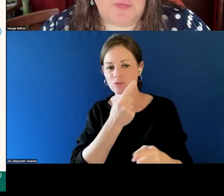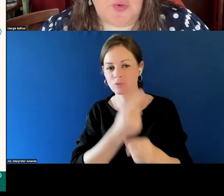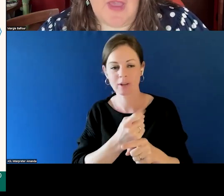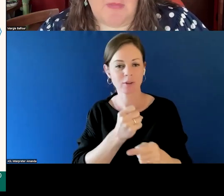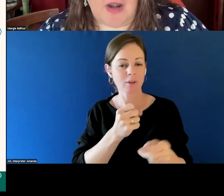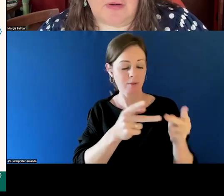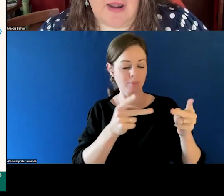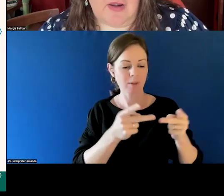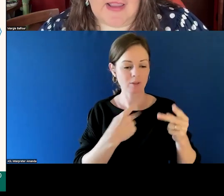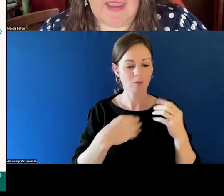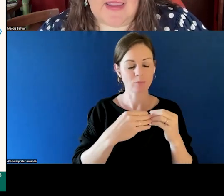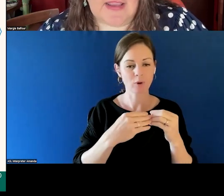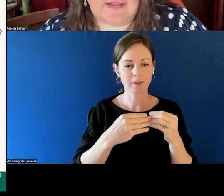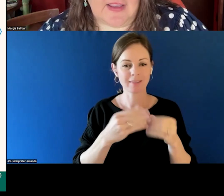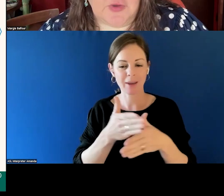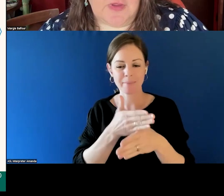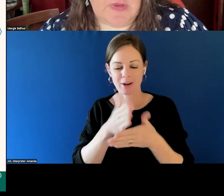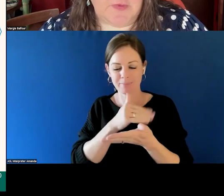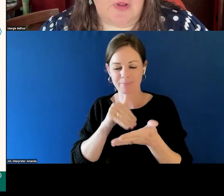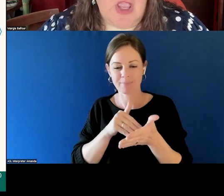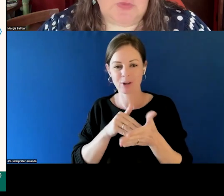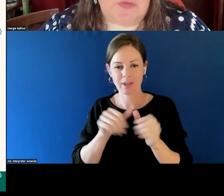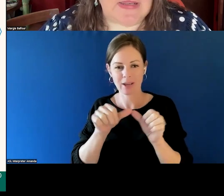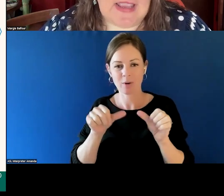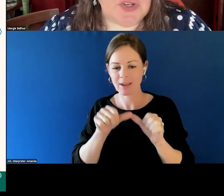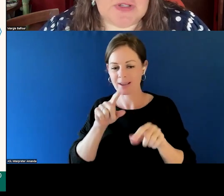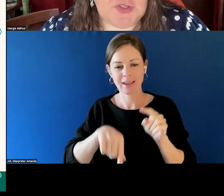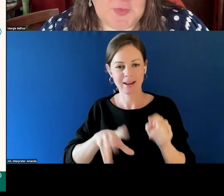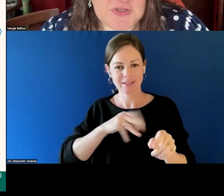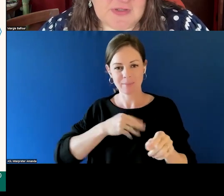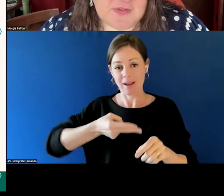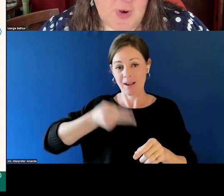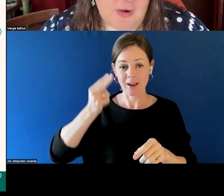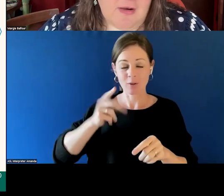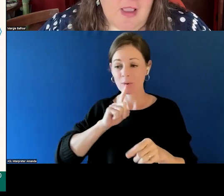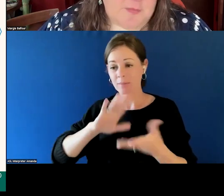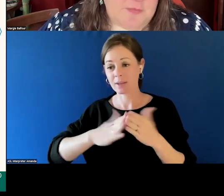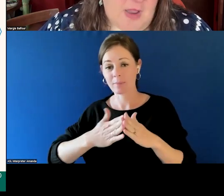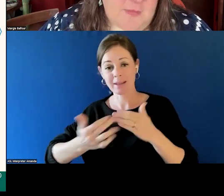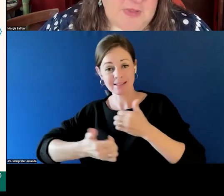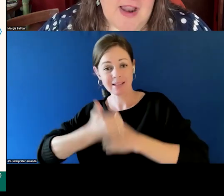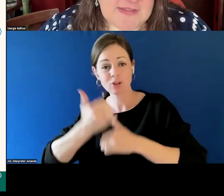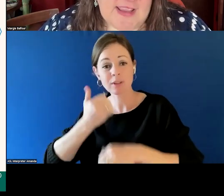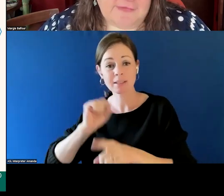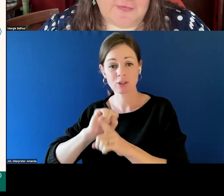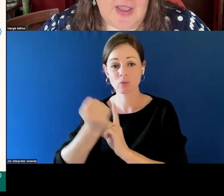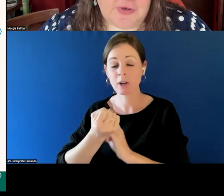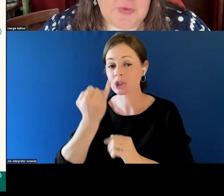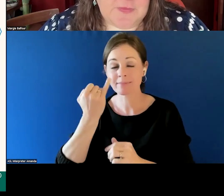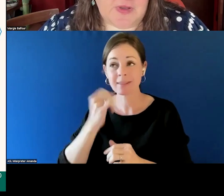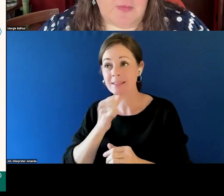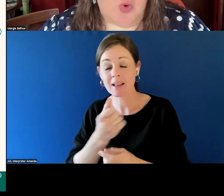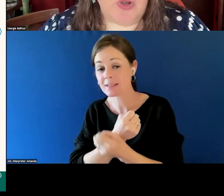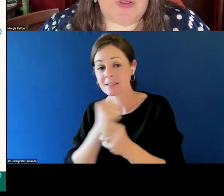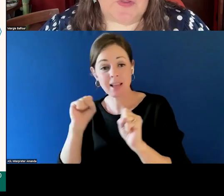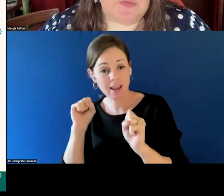is really more in that moderate area and can't take the high acuity people. You either get dangerous situations where it's not safe for the higher acuity